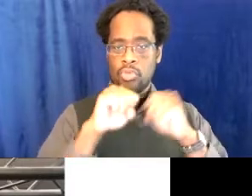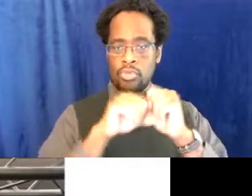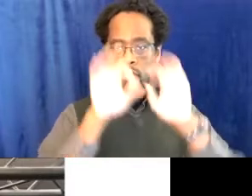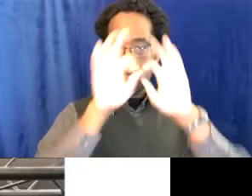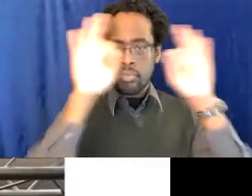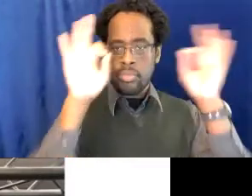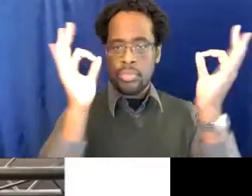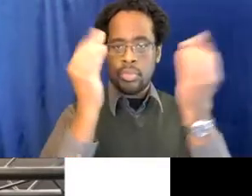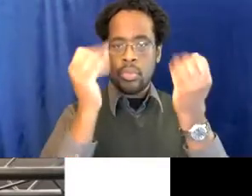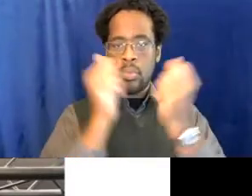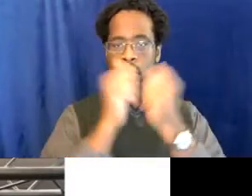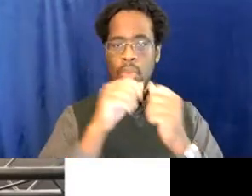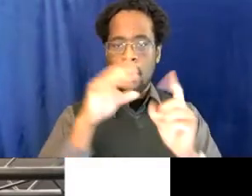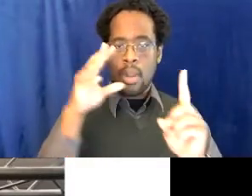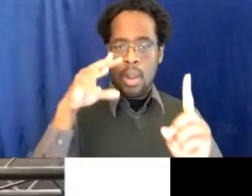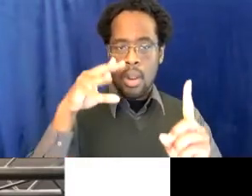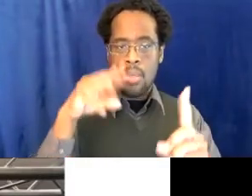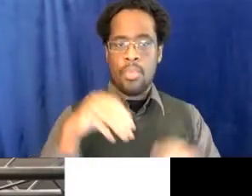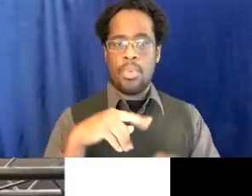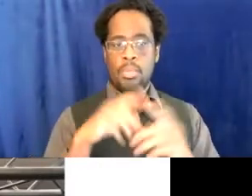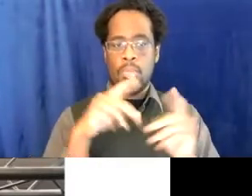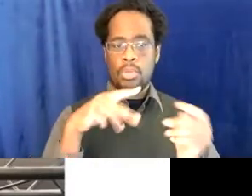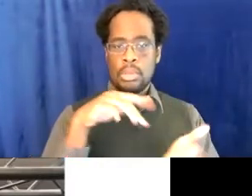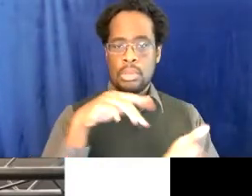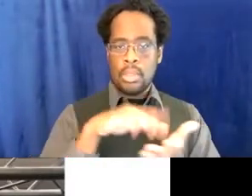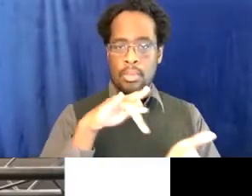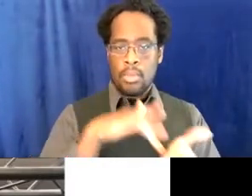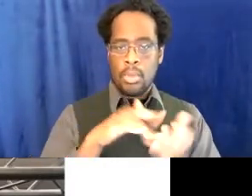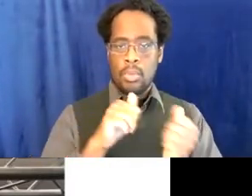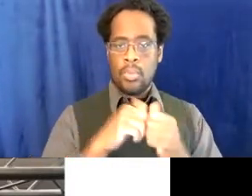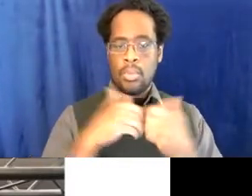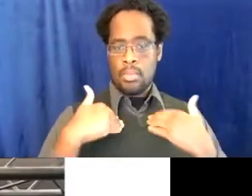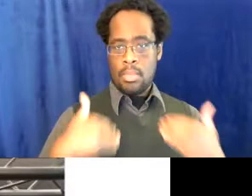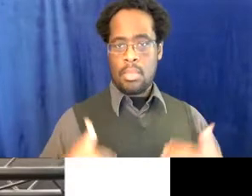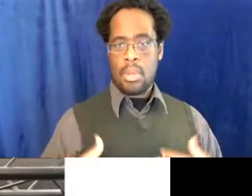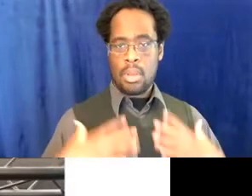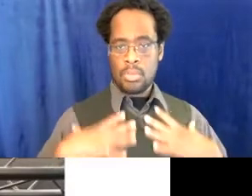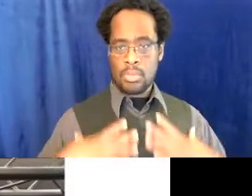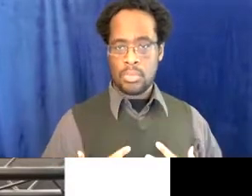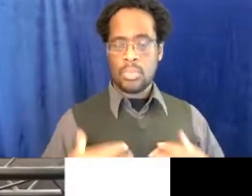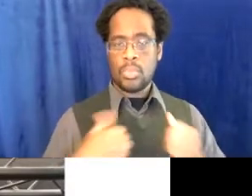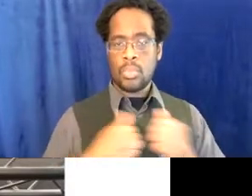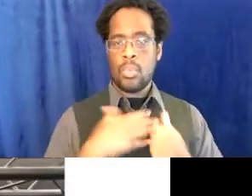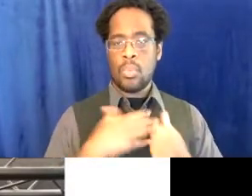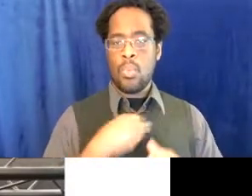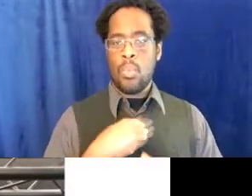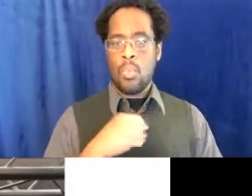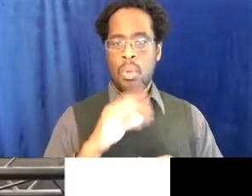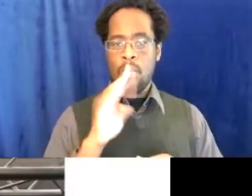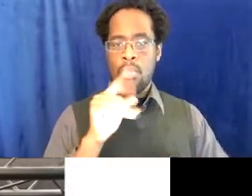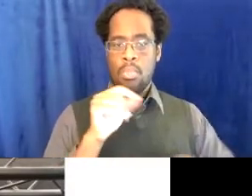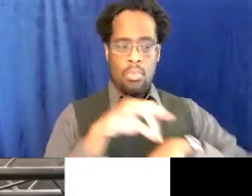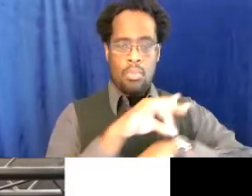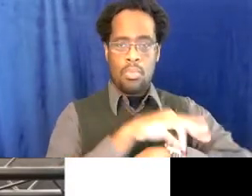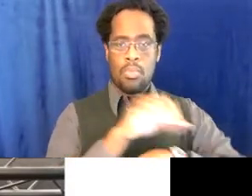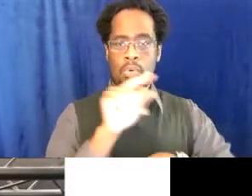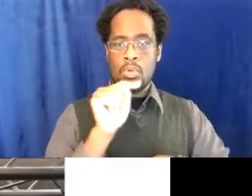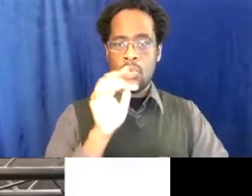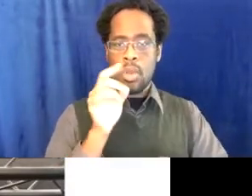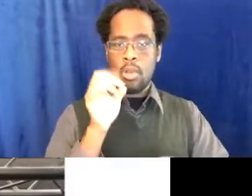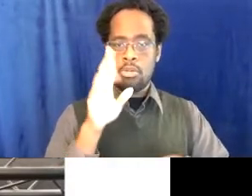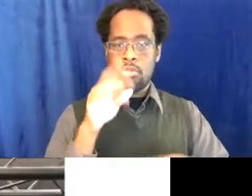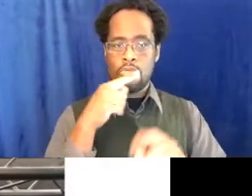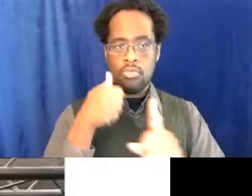3D in 3D environments. This has cameras surrounding the room, and